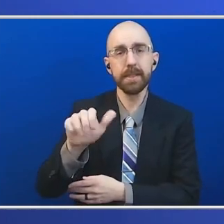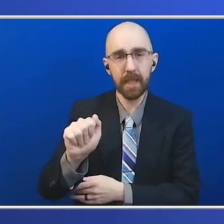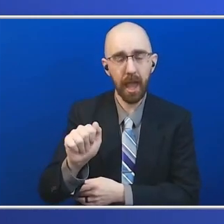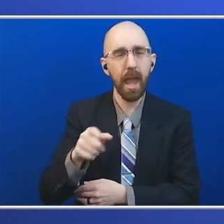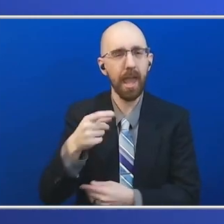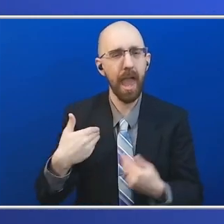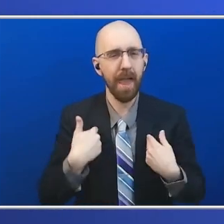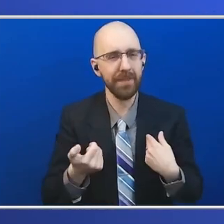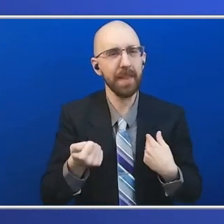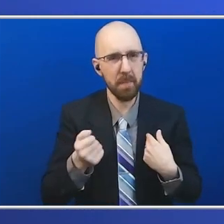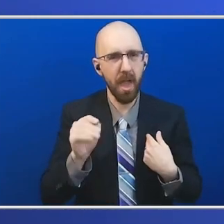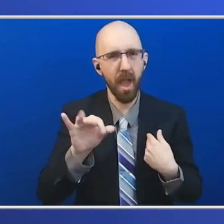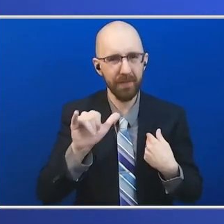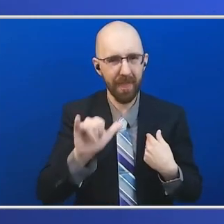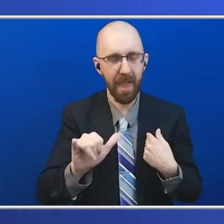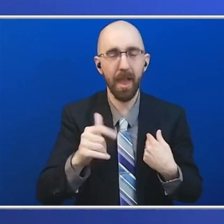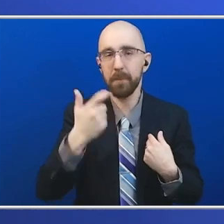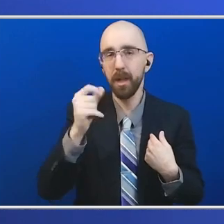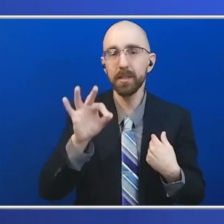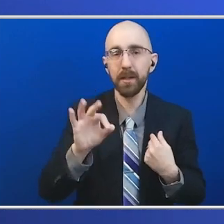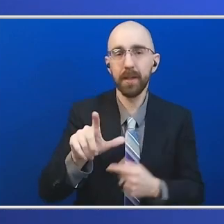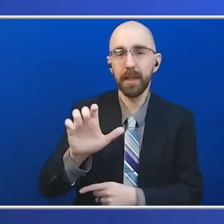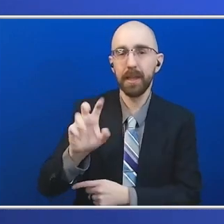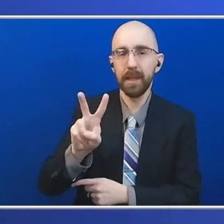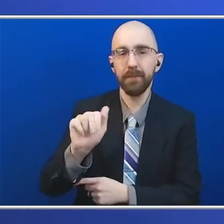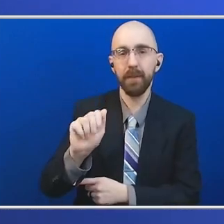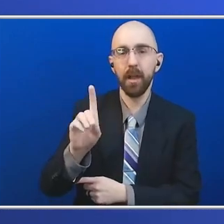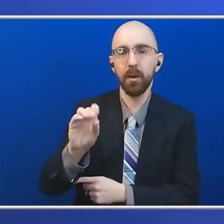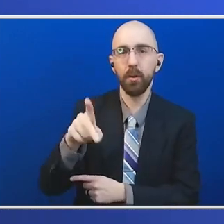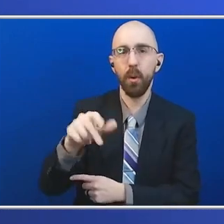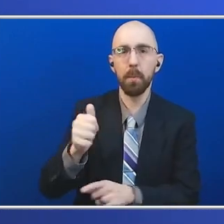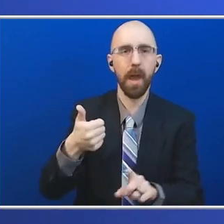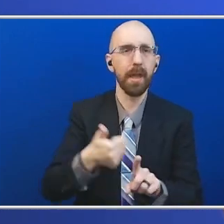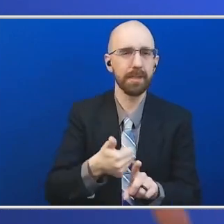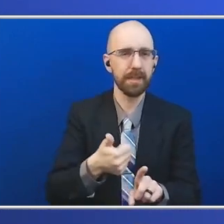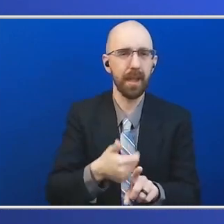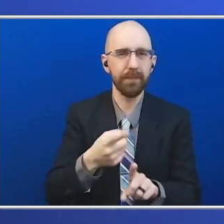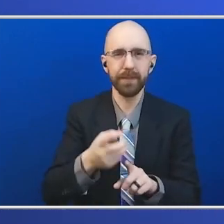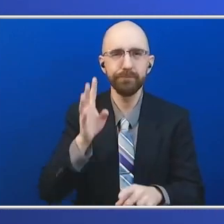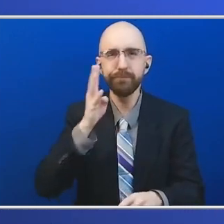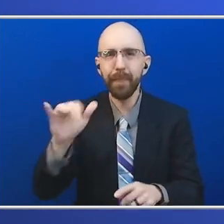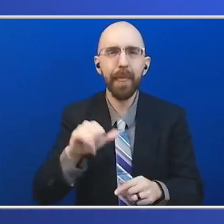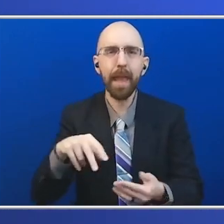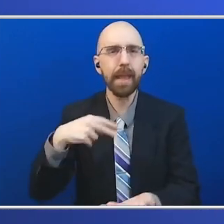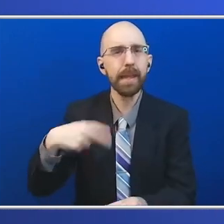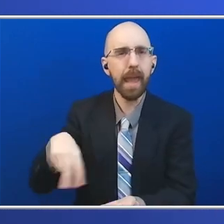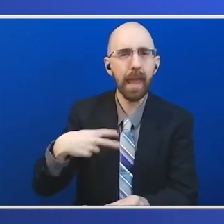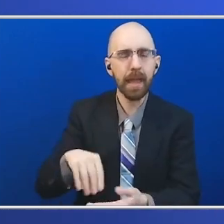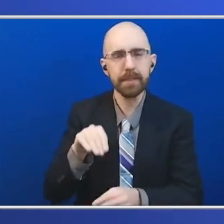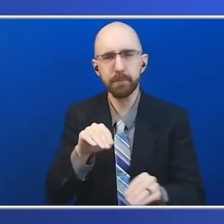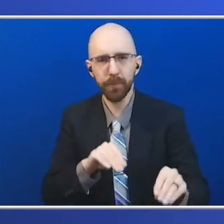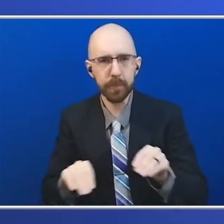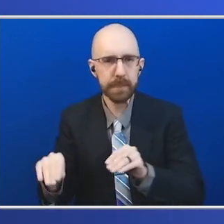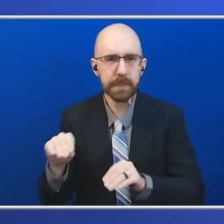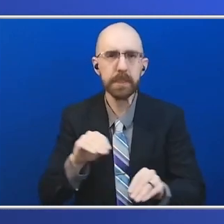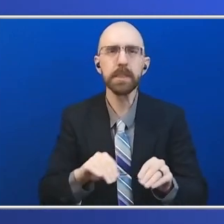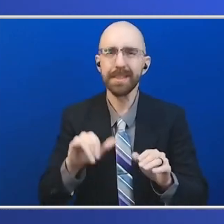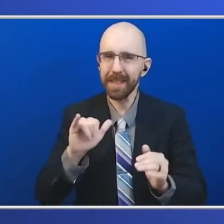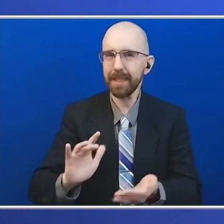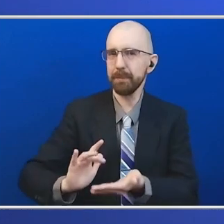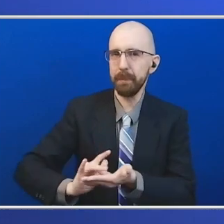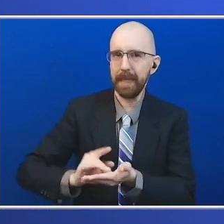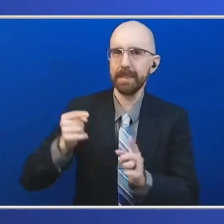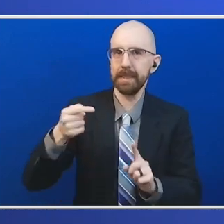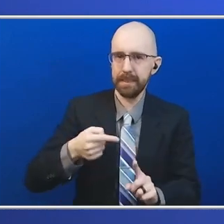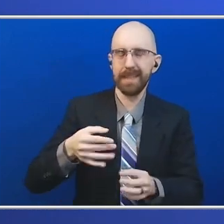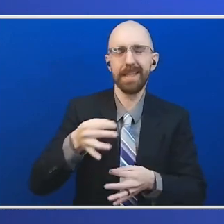Those are due to the levodopa itself, which are random dance-like movements, and that is from the medication, as opposed to tremors, which is